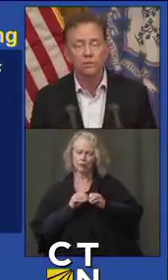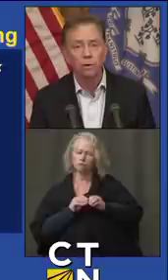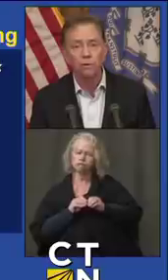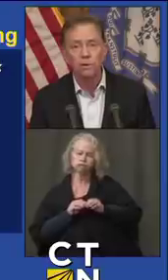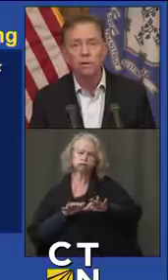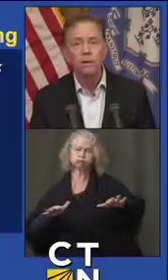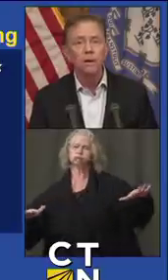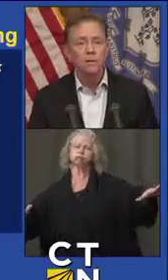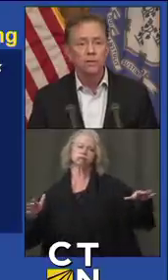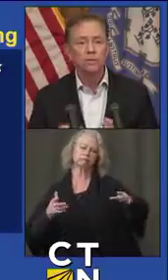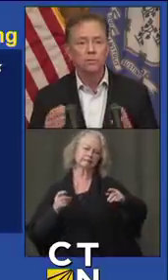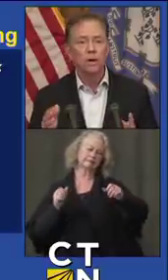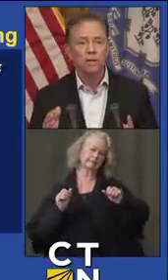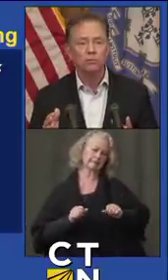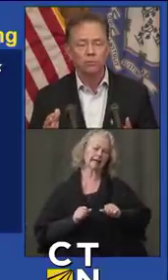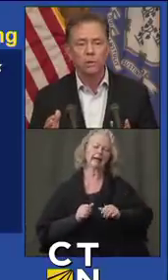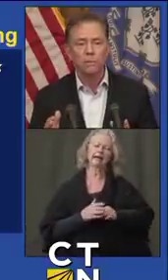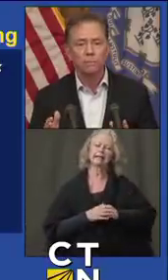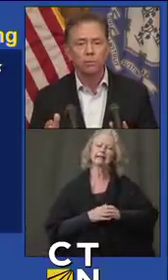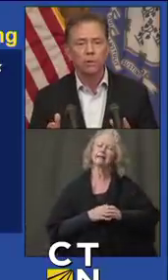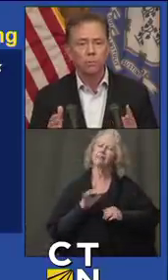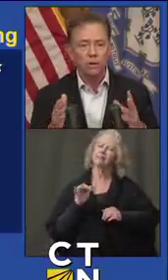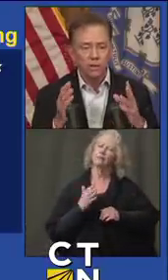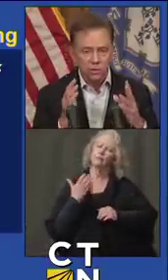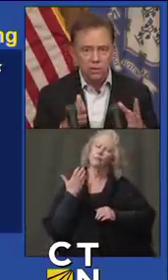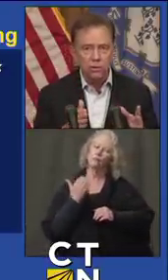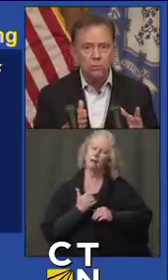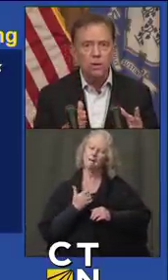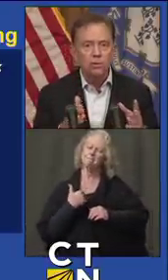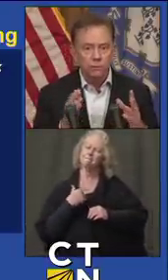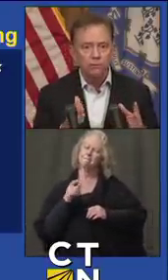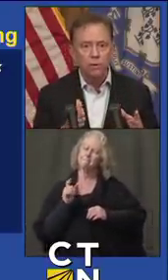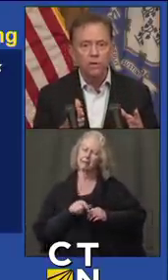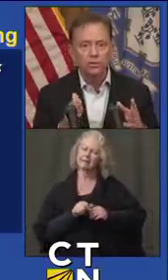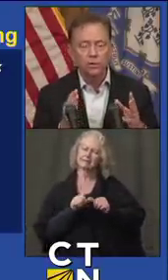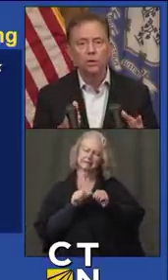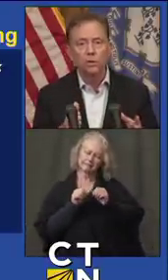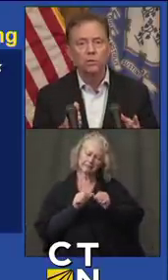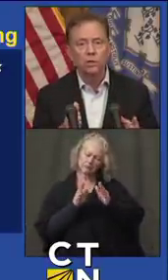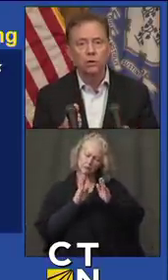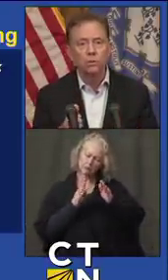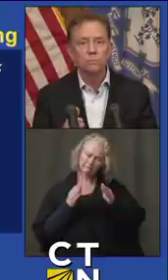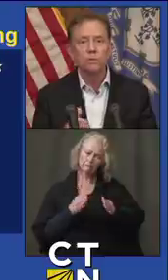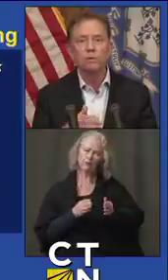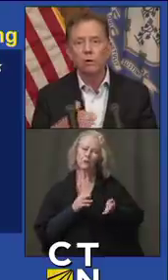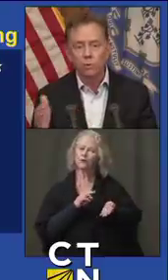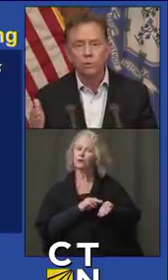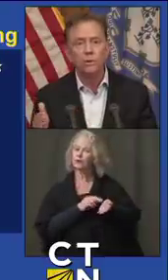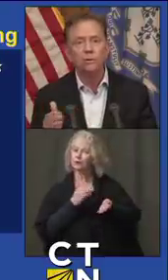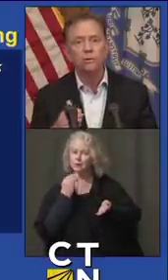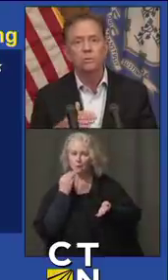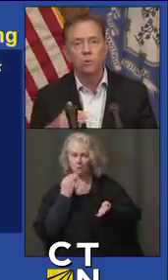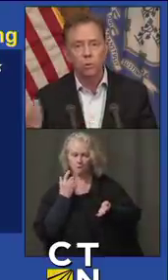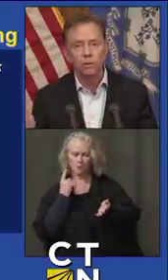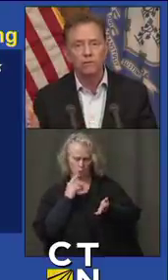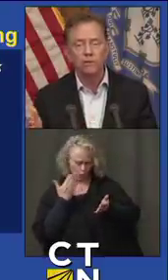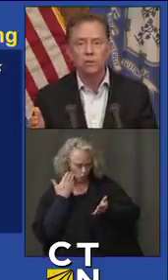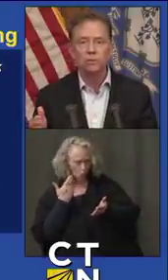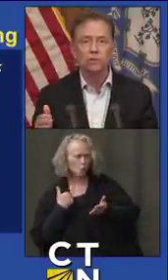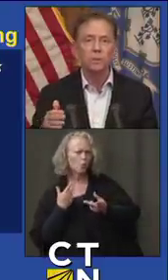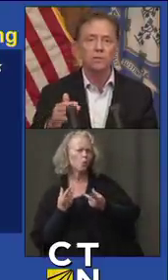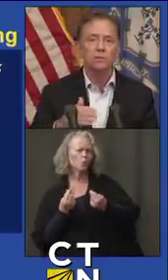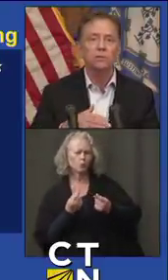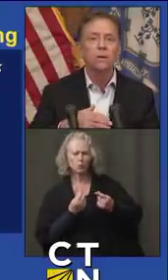resurgence of COVID. So this is why it's really important that we continue to focus on our nursing homes. You know what we're doing in terms of all the